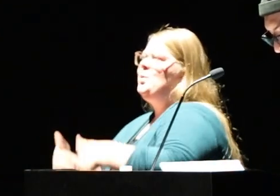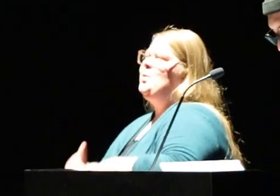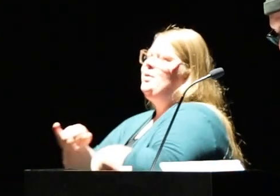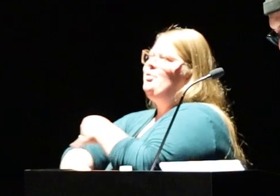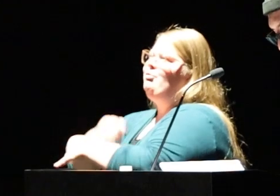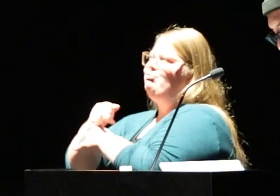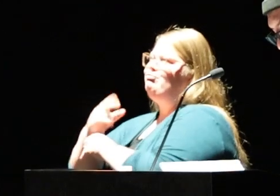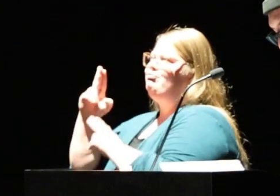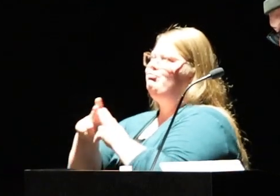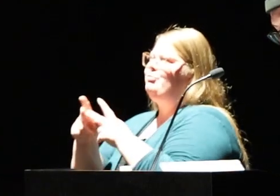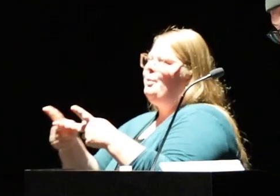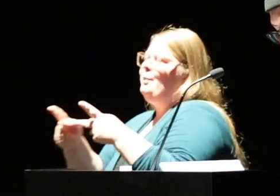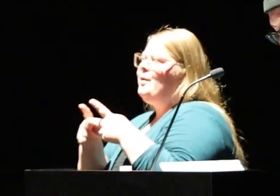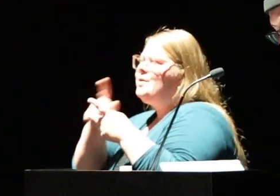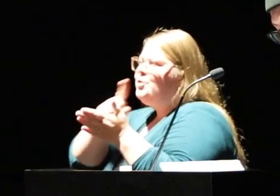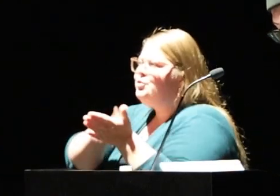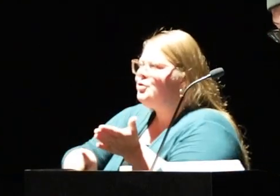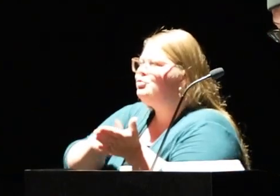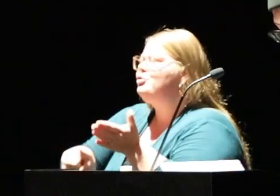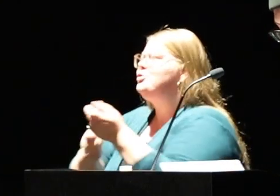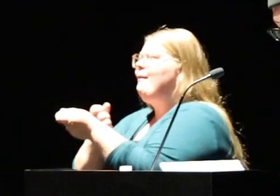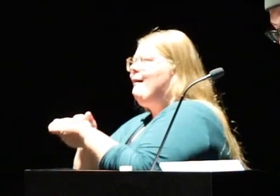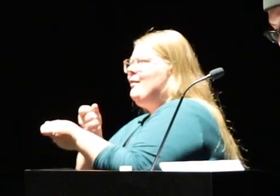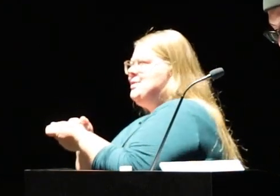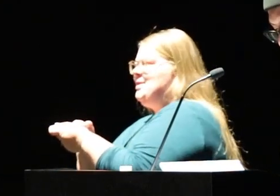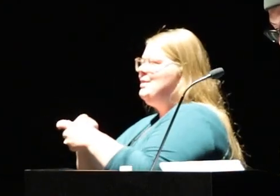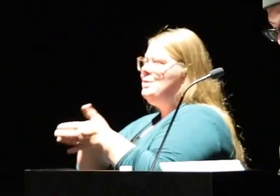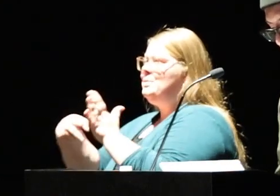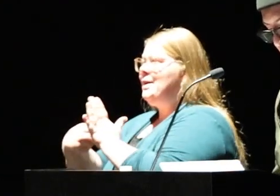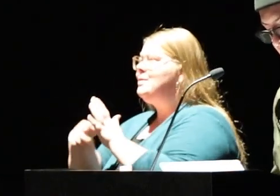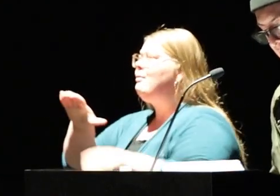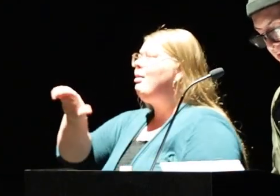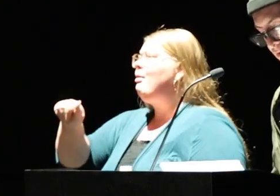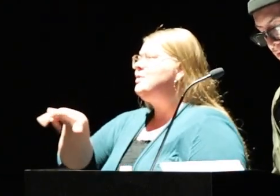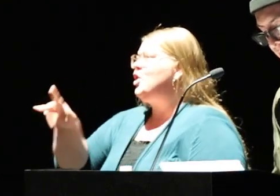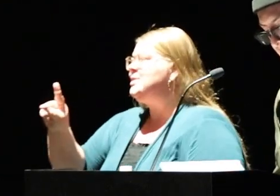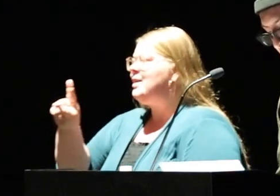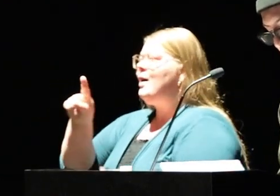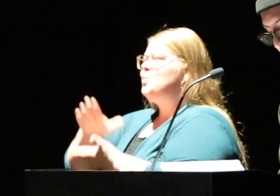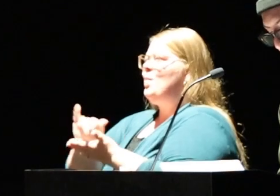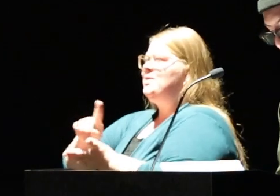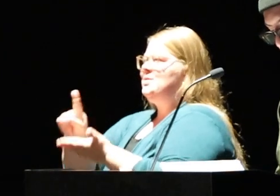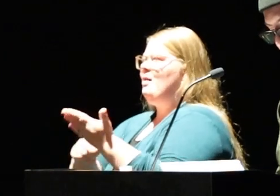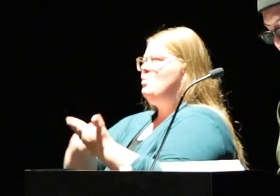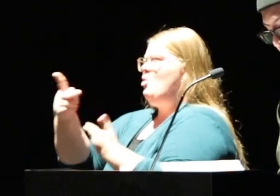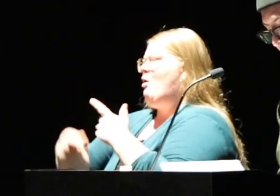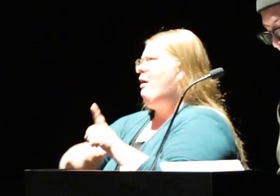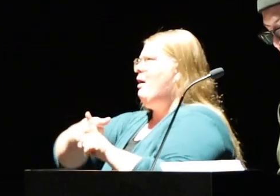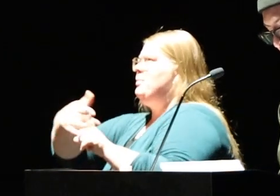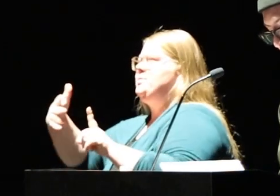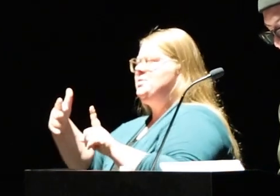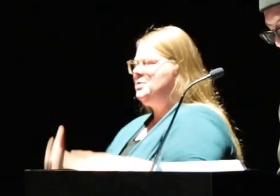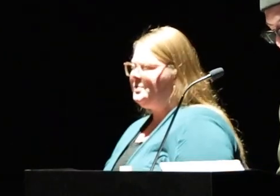and advocacy, which expands the scope of the programs in the College of Art and Design School of Design. The